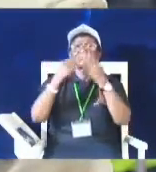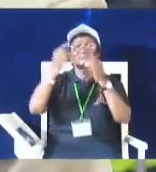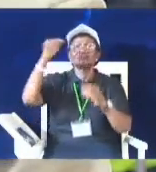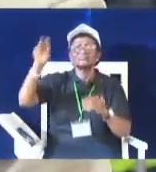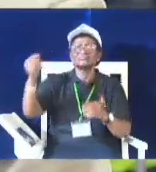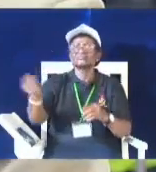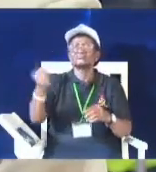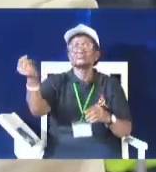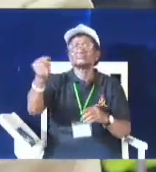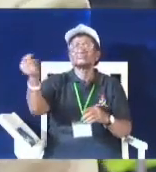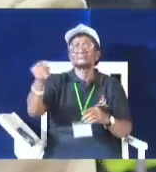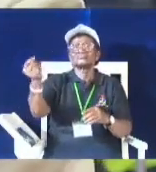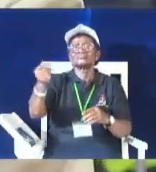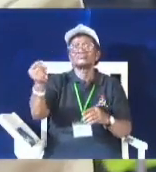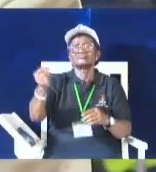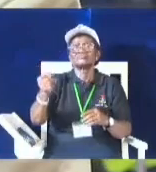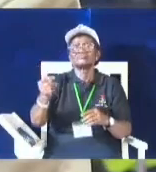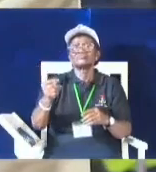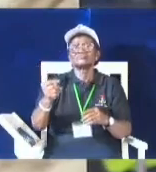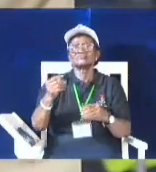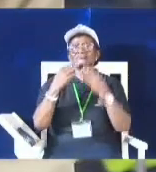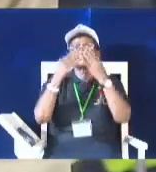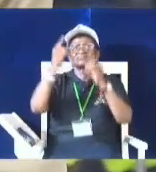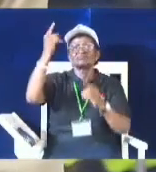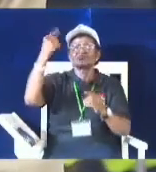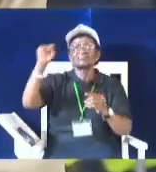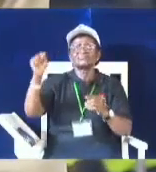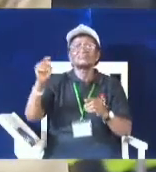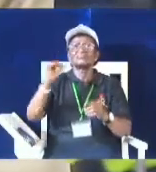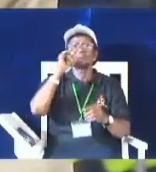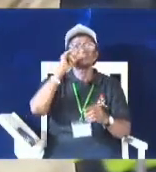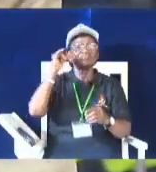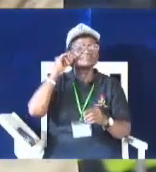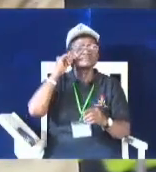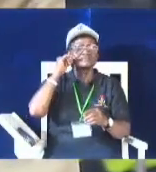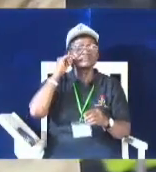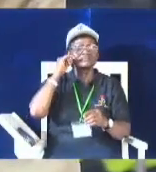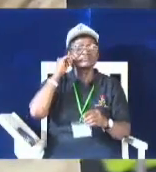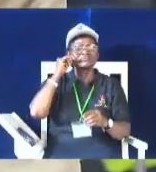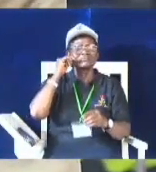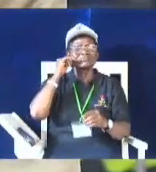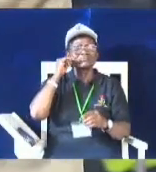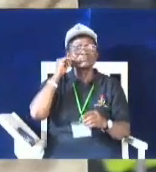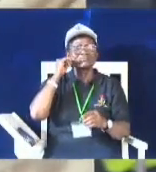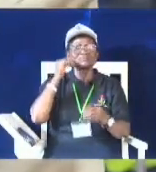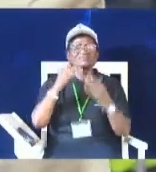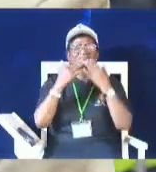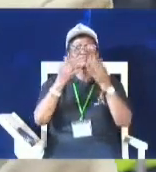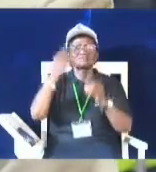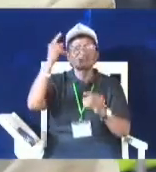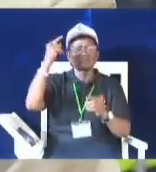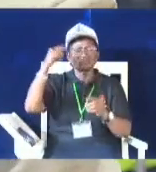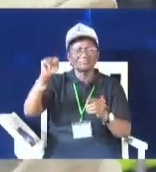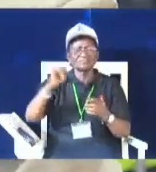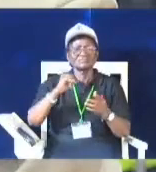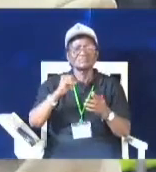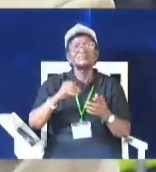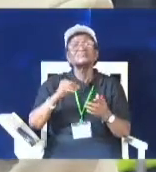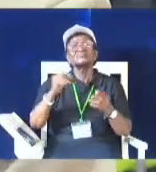Thank you for Tuesday. Thank you for yesterday. And thank you for